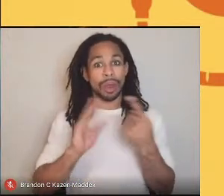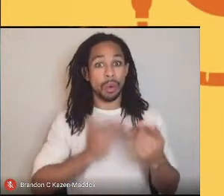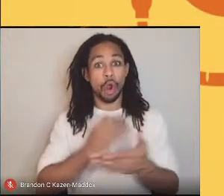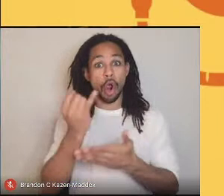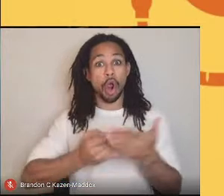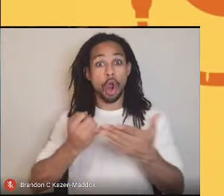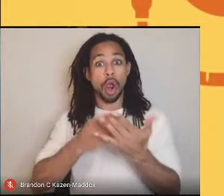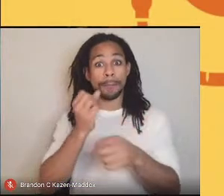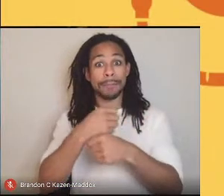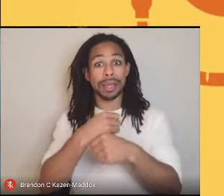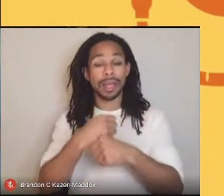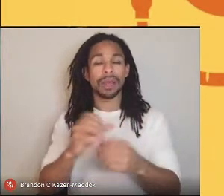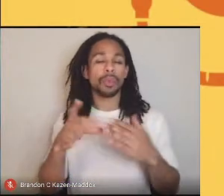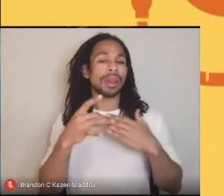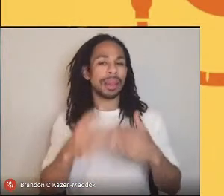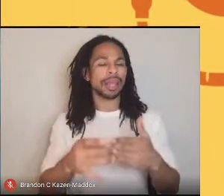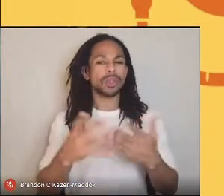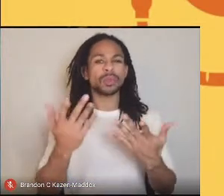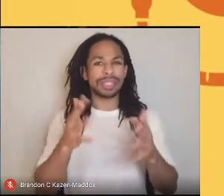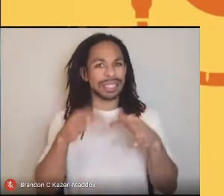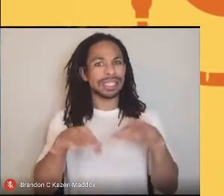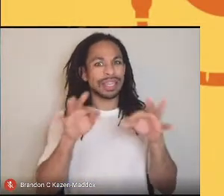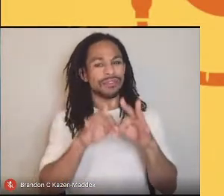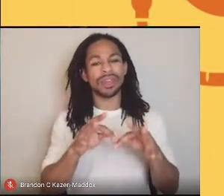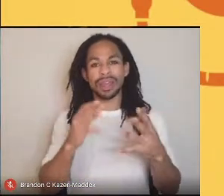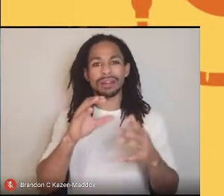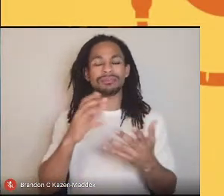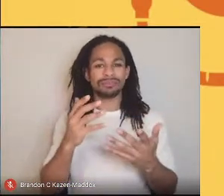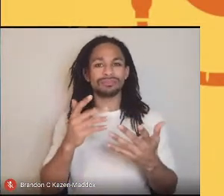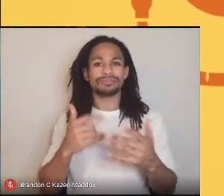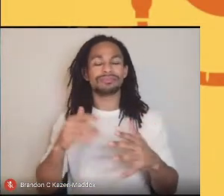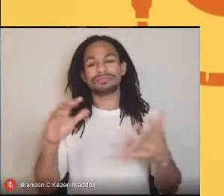leave significant carbon footprints, contributing to